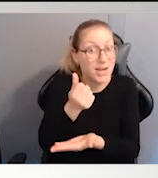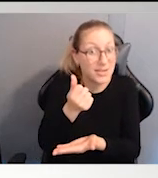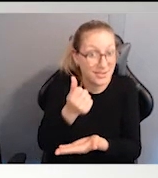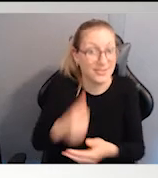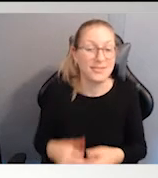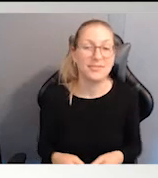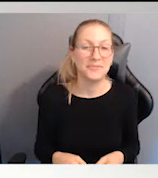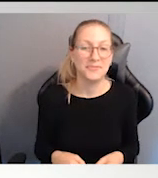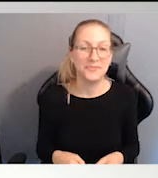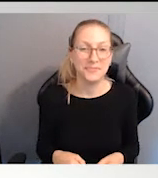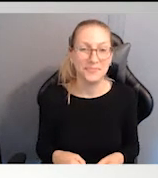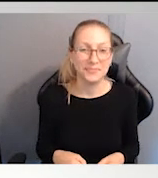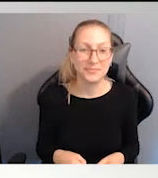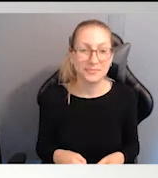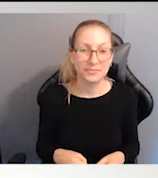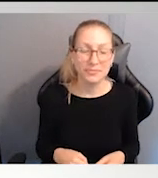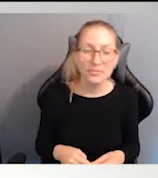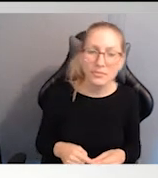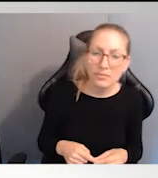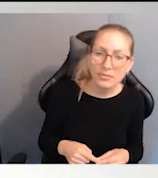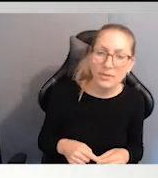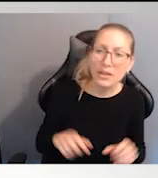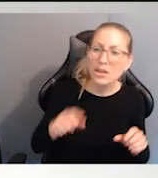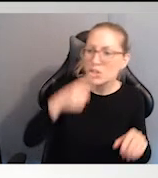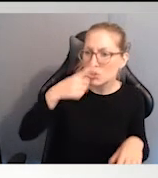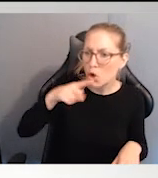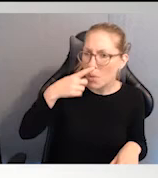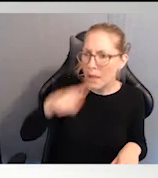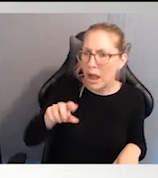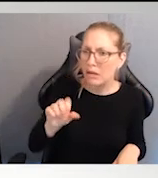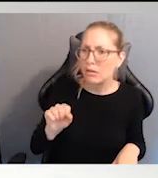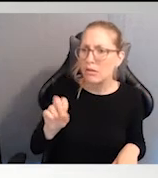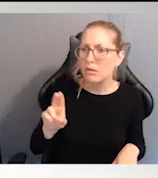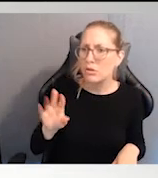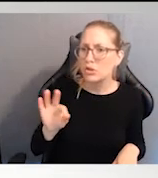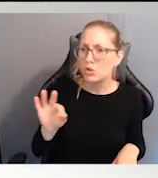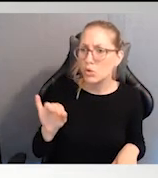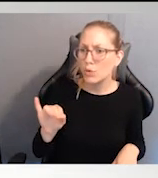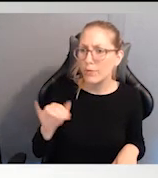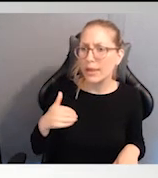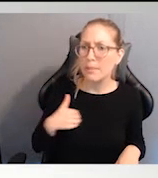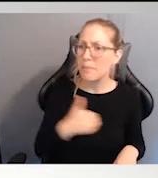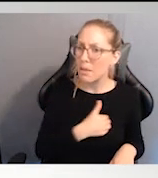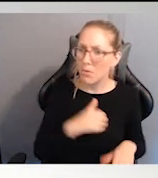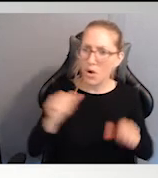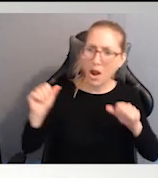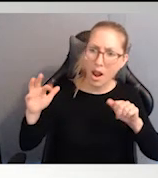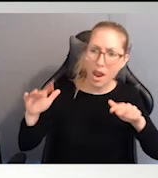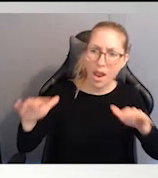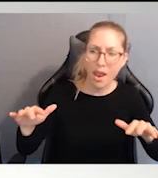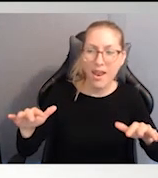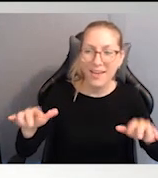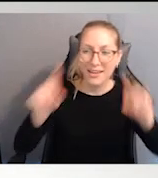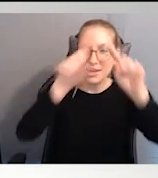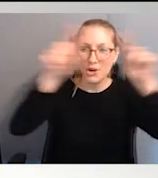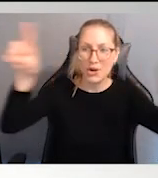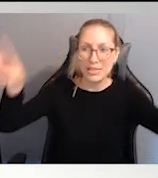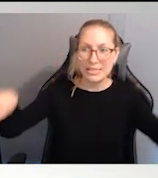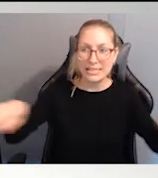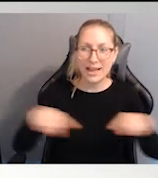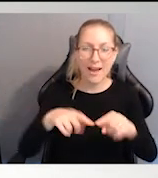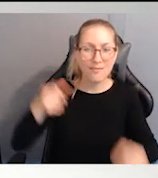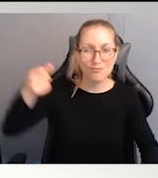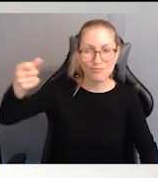keep going. Can all the Sufi members come up and grab a sign? Because that's what we're going to do today. We're going to parade our signs around. And you guys got to